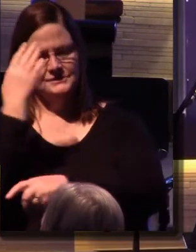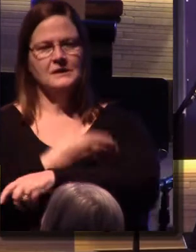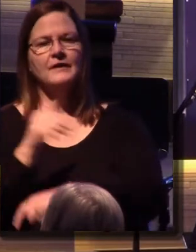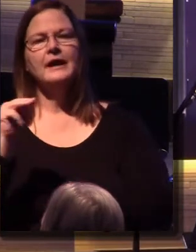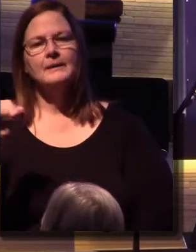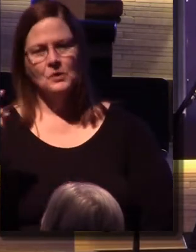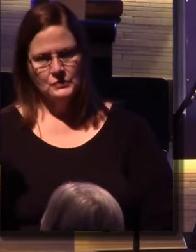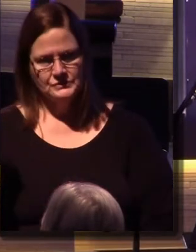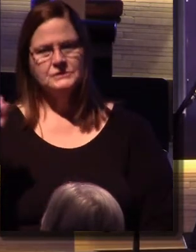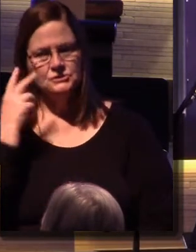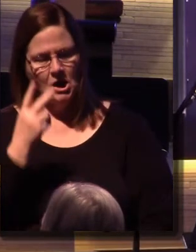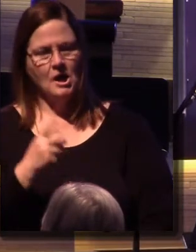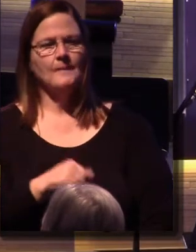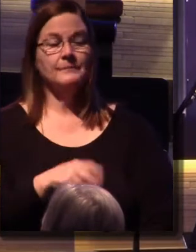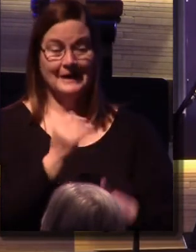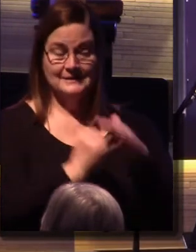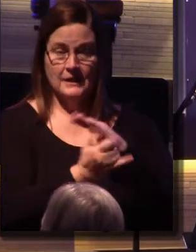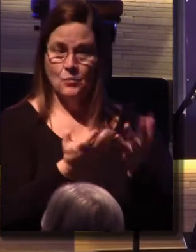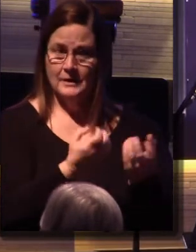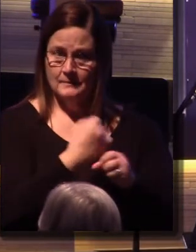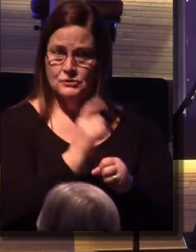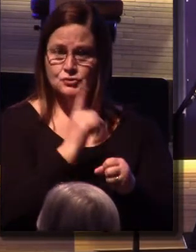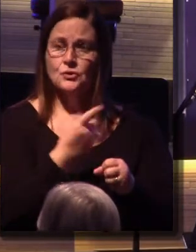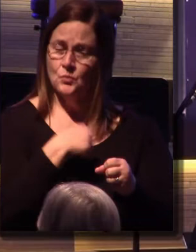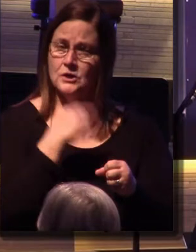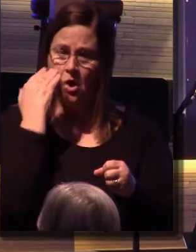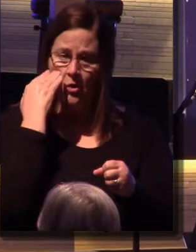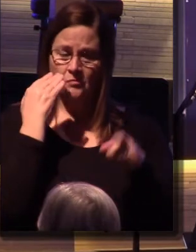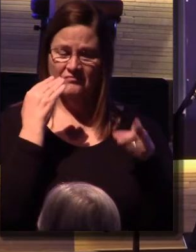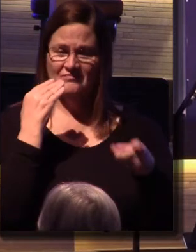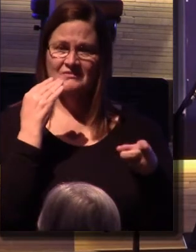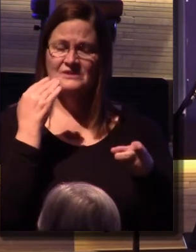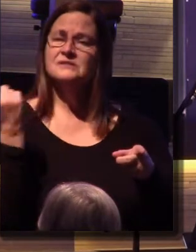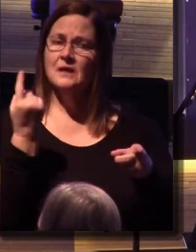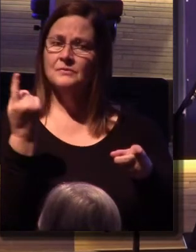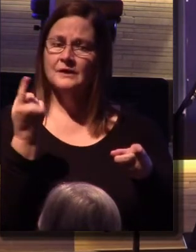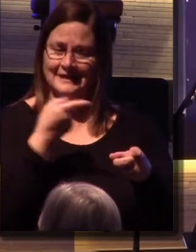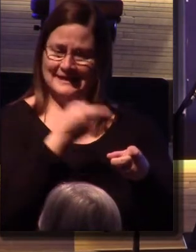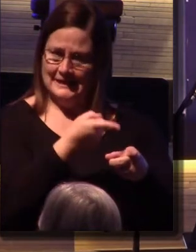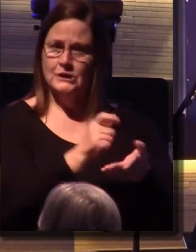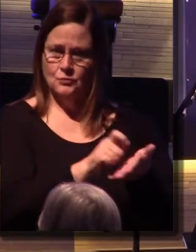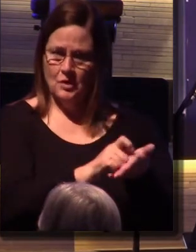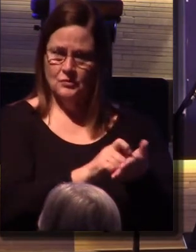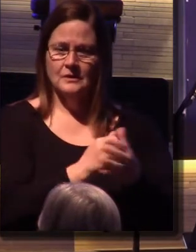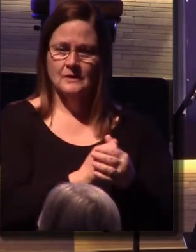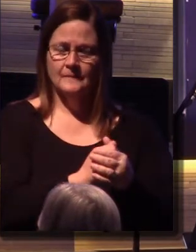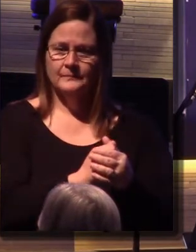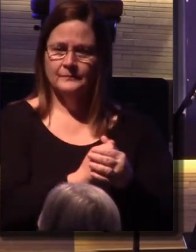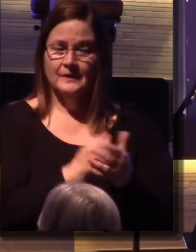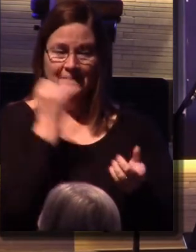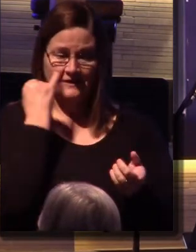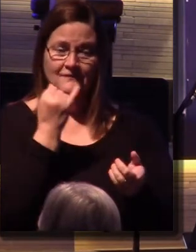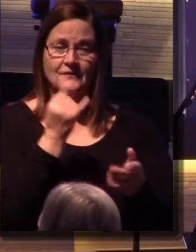And so Isaiah, in writing his text, wants to make sure that we know that this is something he wrote. And so if he